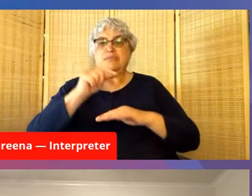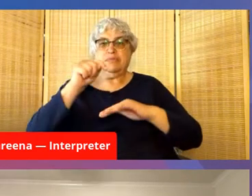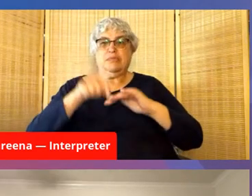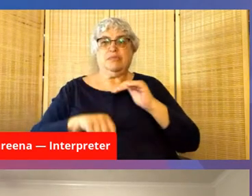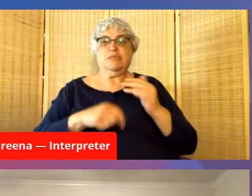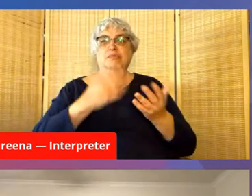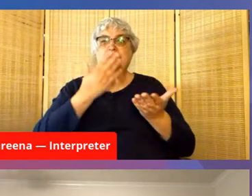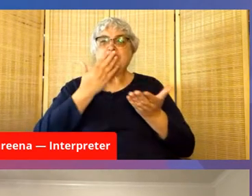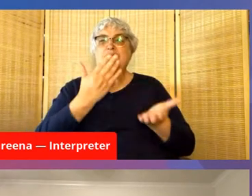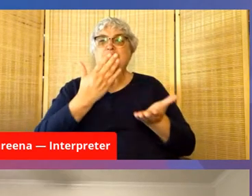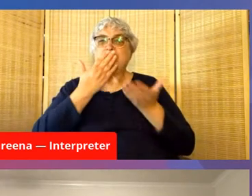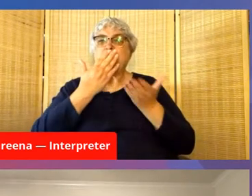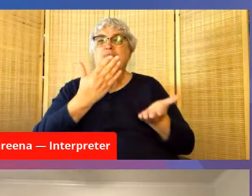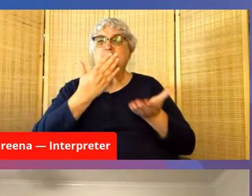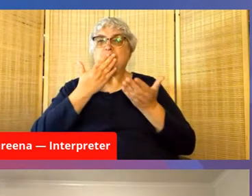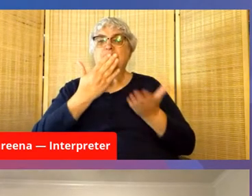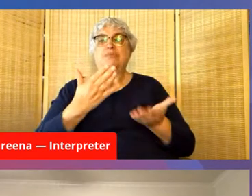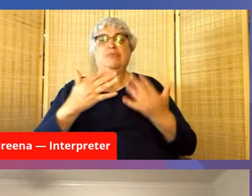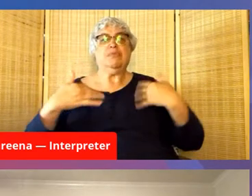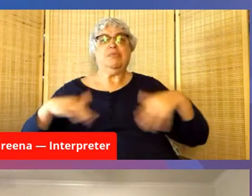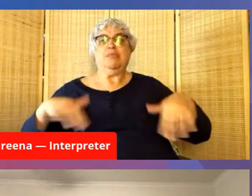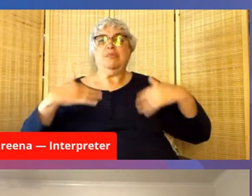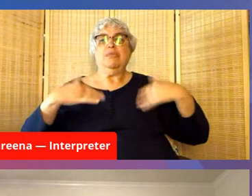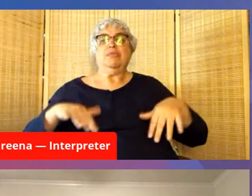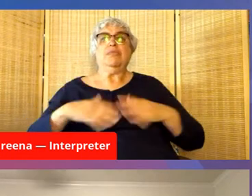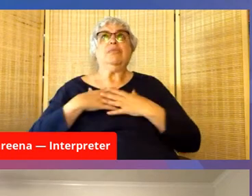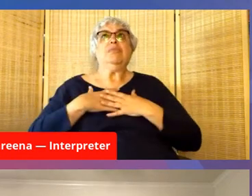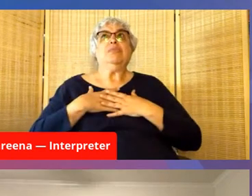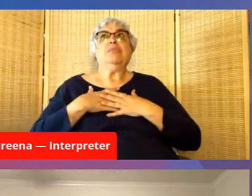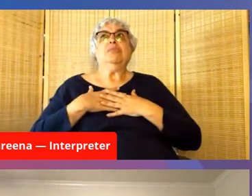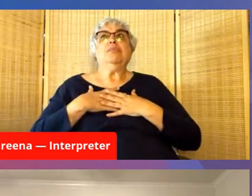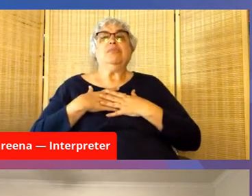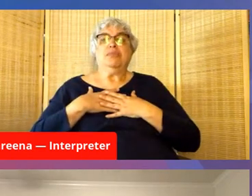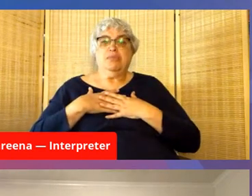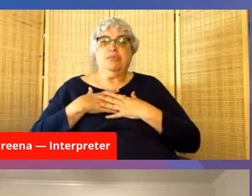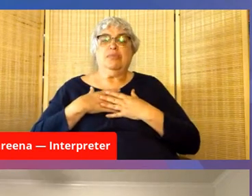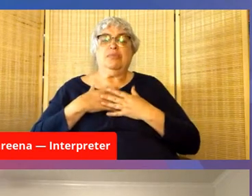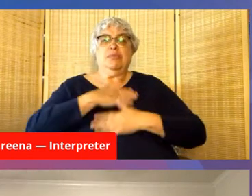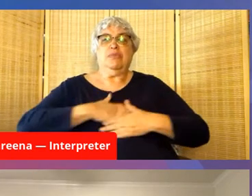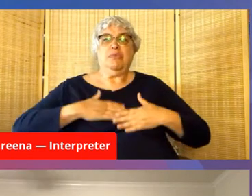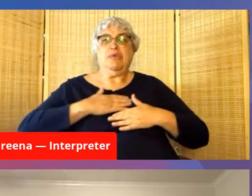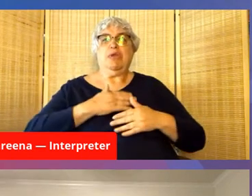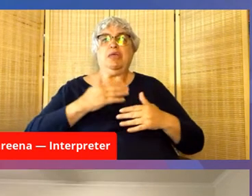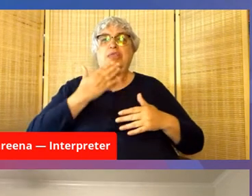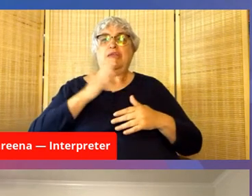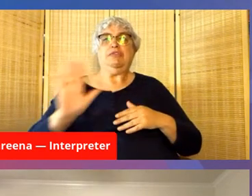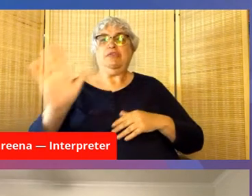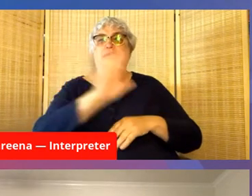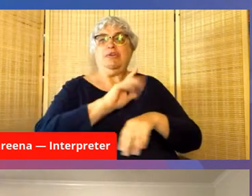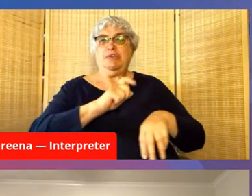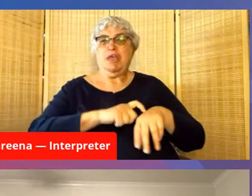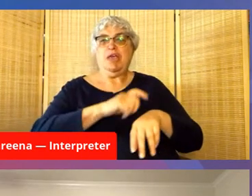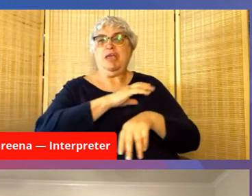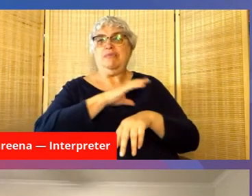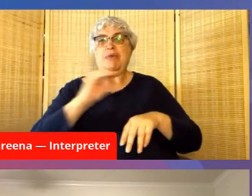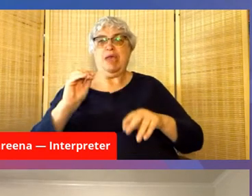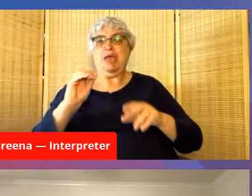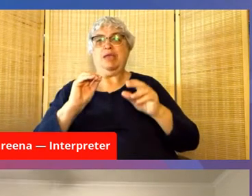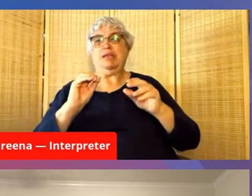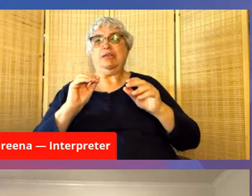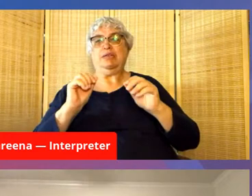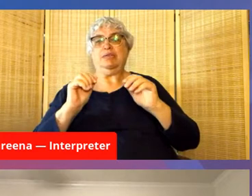of gratitude. I'm so just joyed to be with you all this evening. Thanks for your time and your talent and energy this